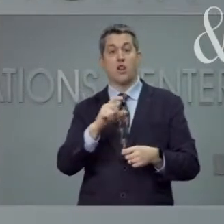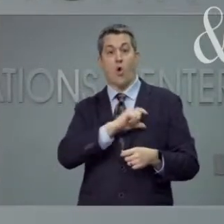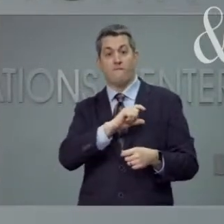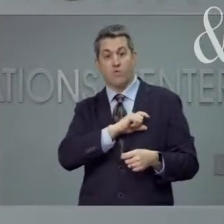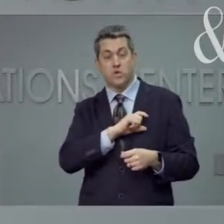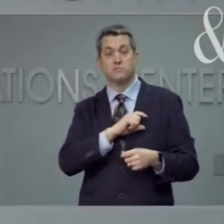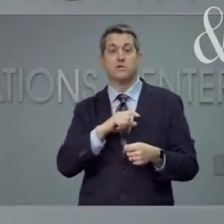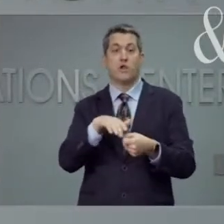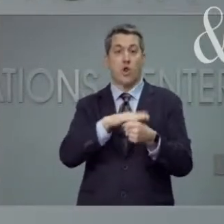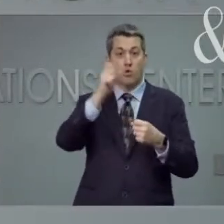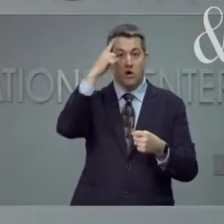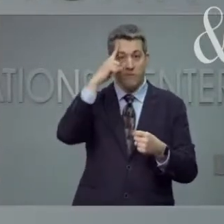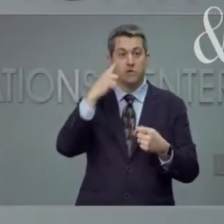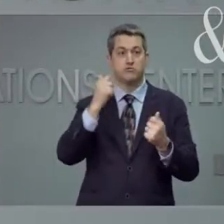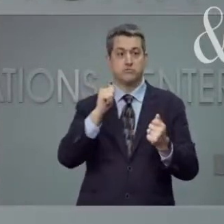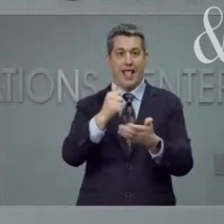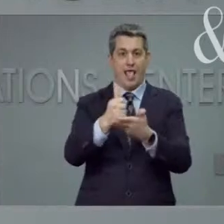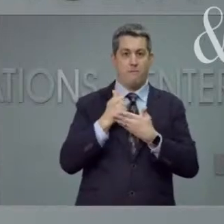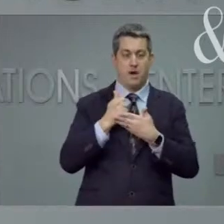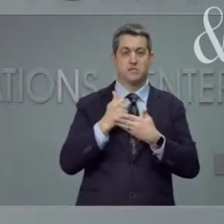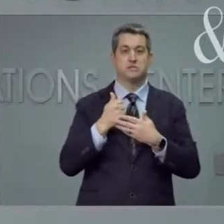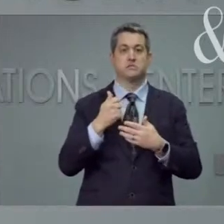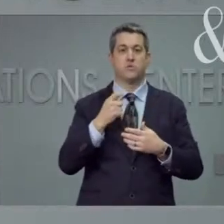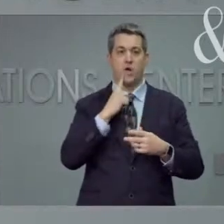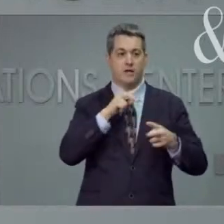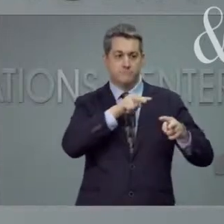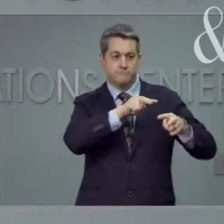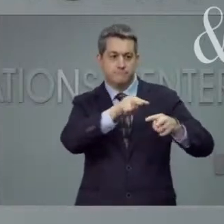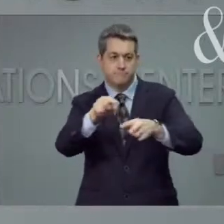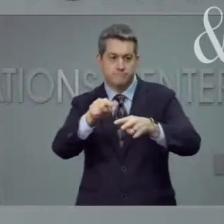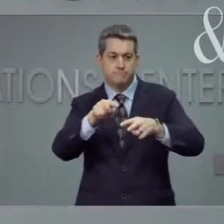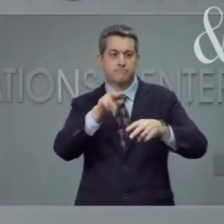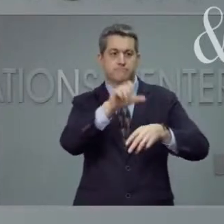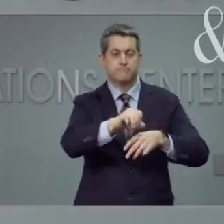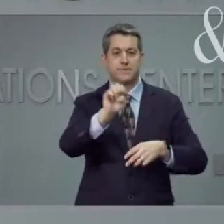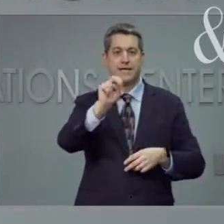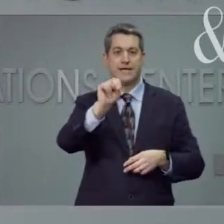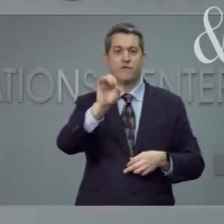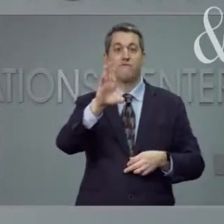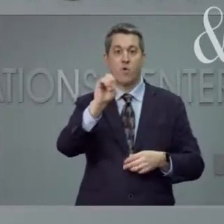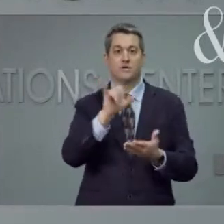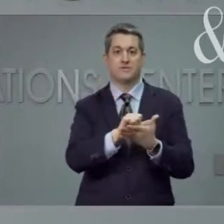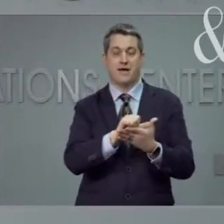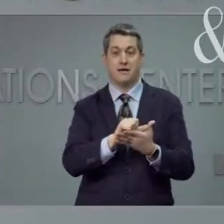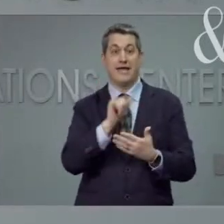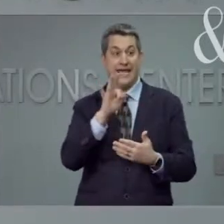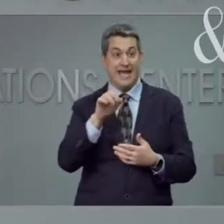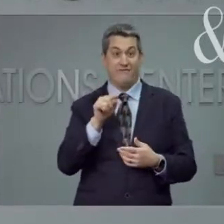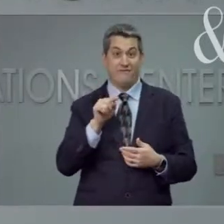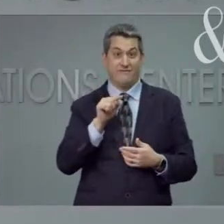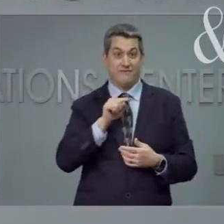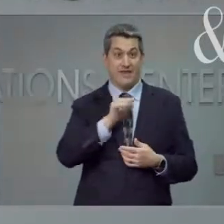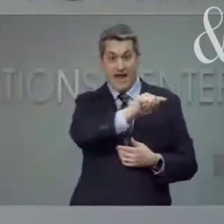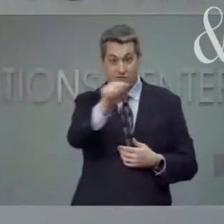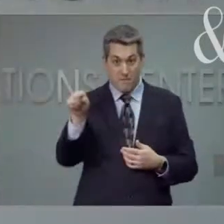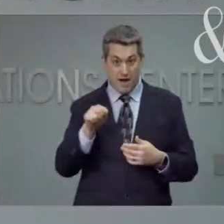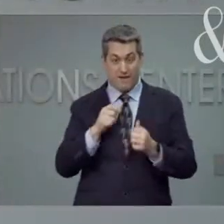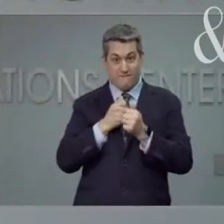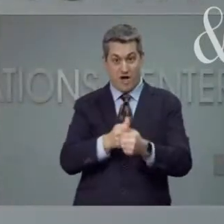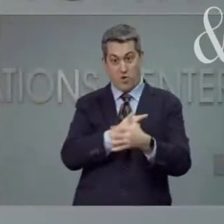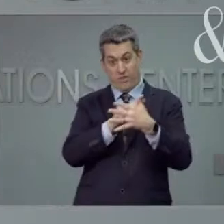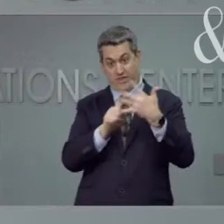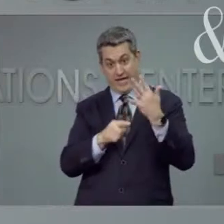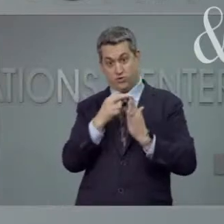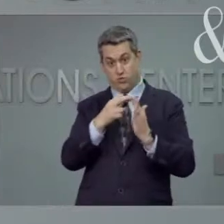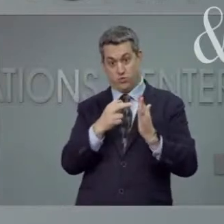enforcement and local governments to help us enforce that. And if we could get everybody abiding by those rules, I think we would